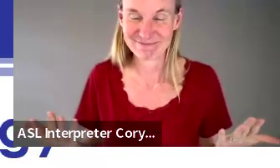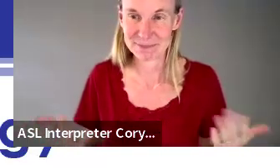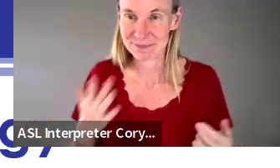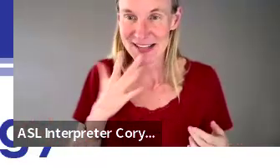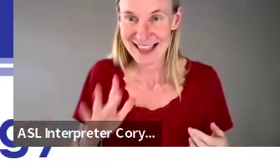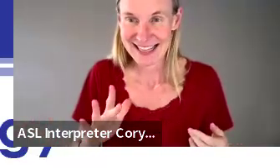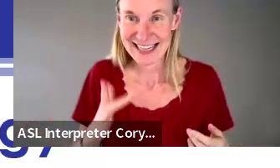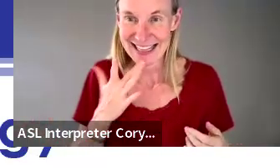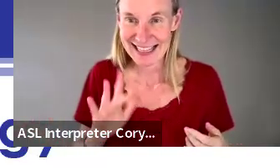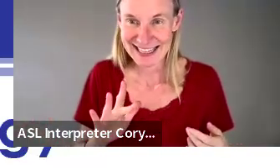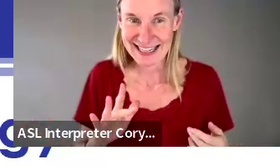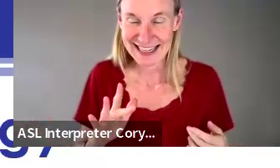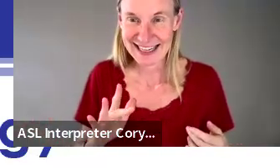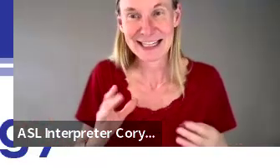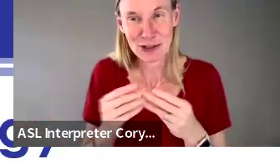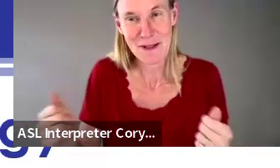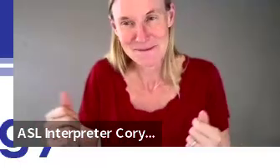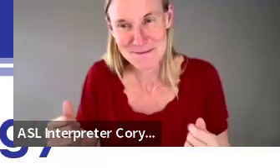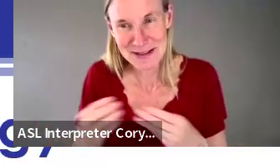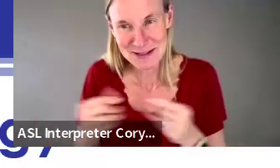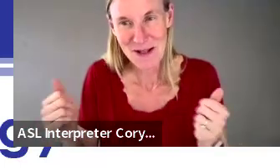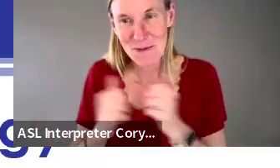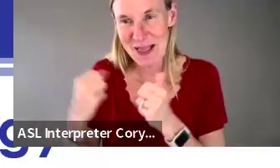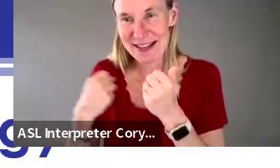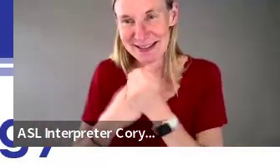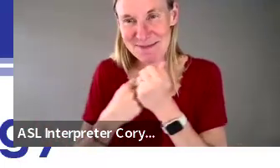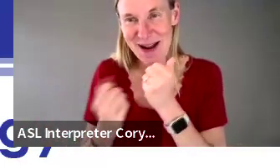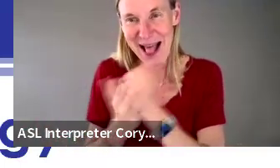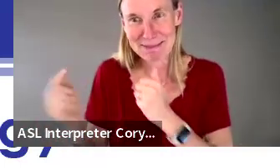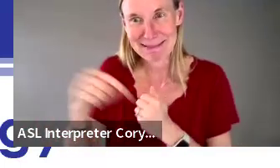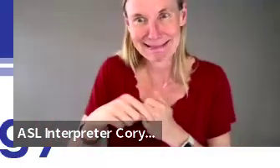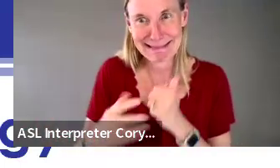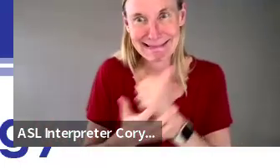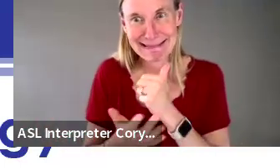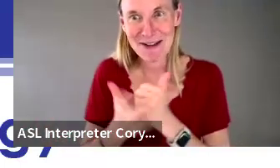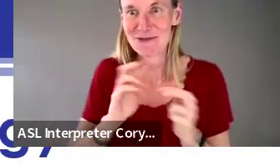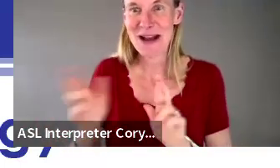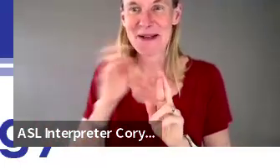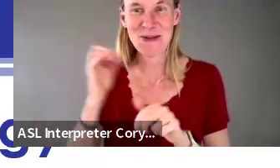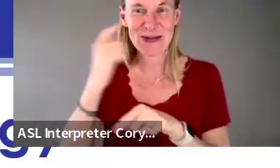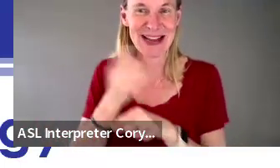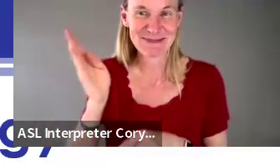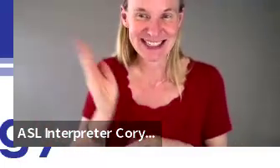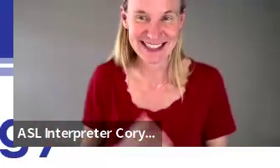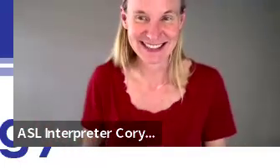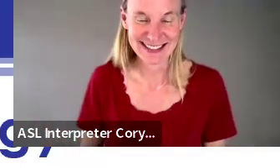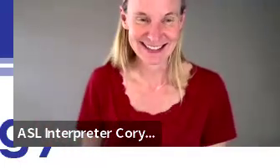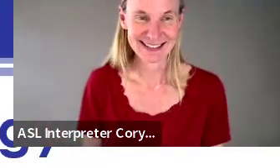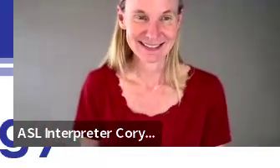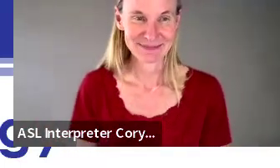to get that solved with some help for today's presentation.